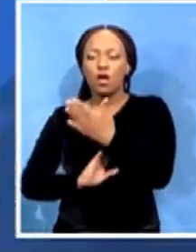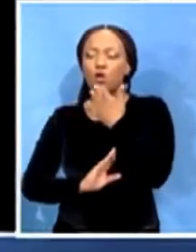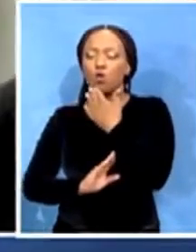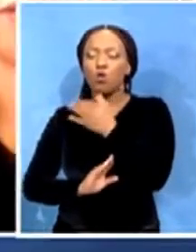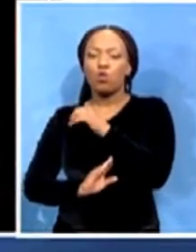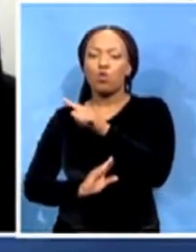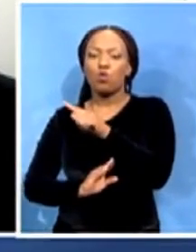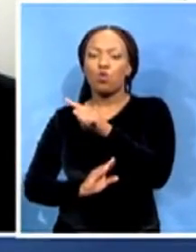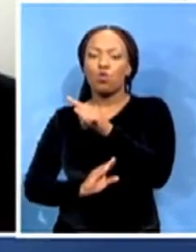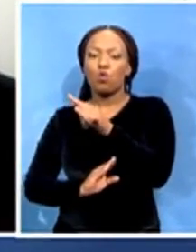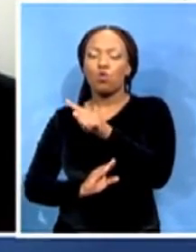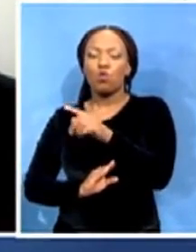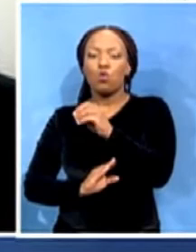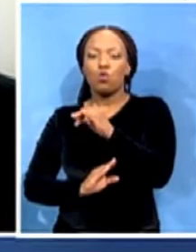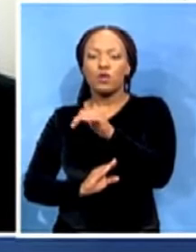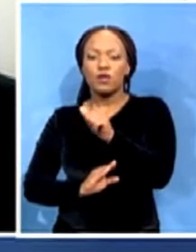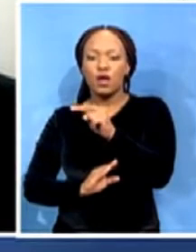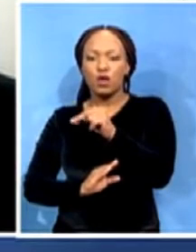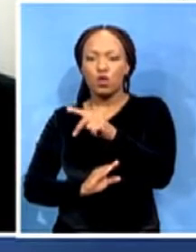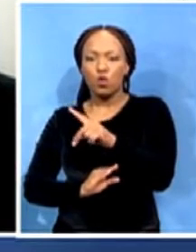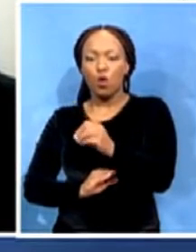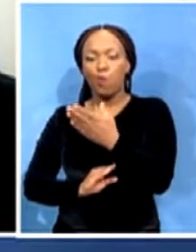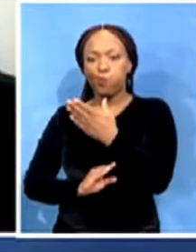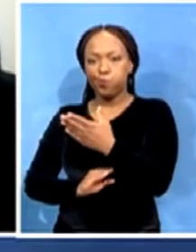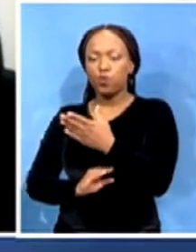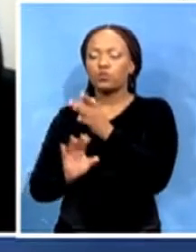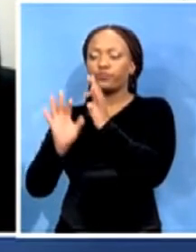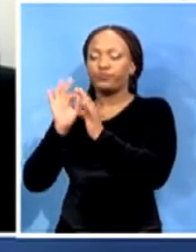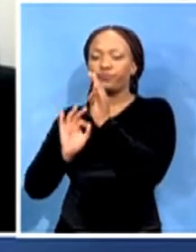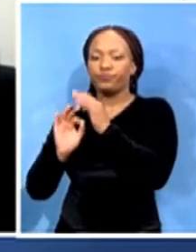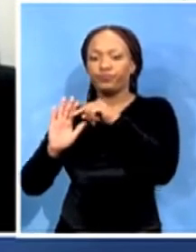other issues. Lwando, thank you very much indeed for your time. Happy Heritage Day.